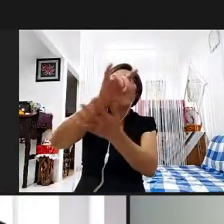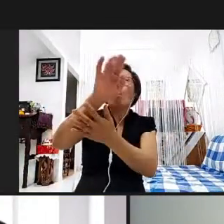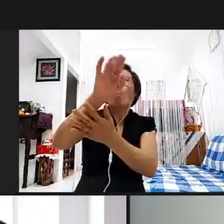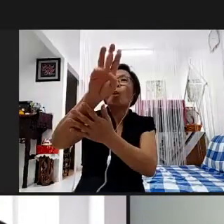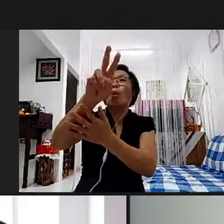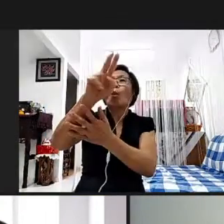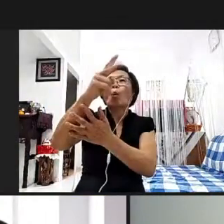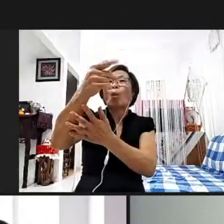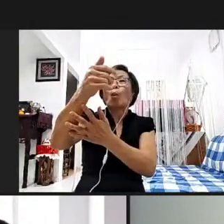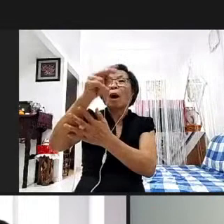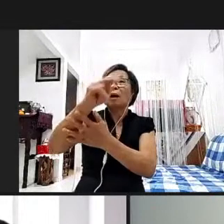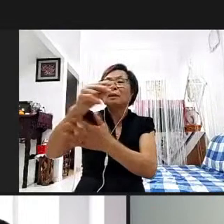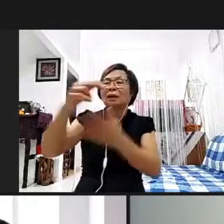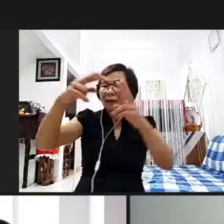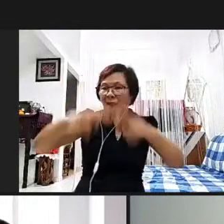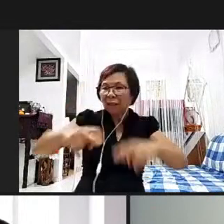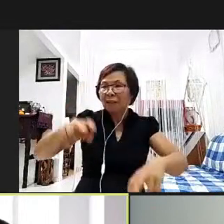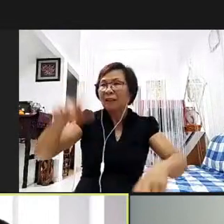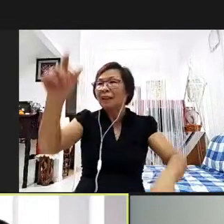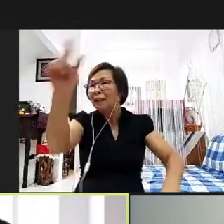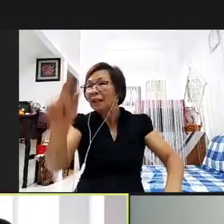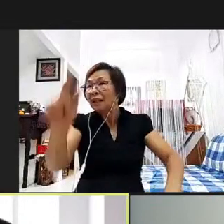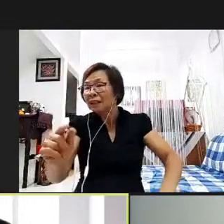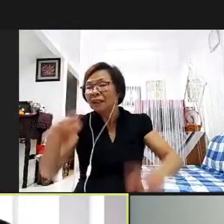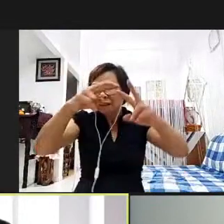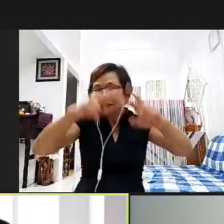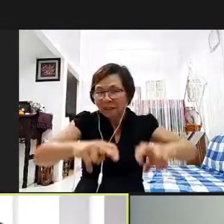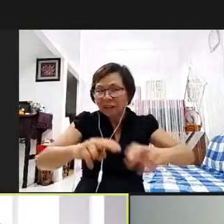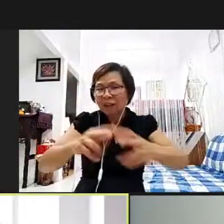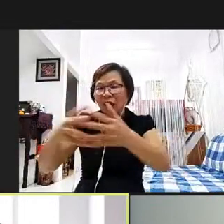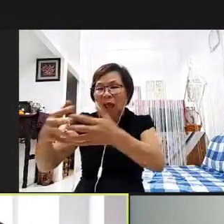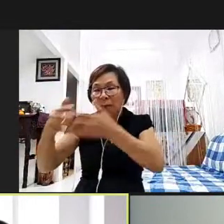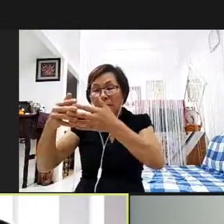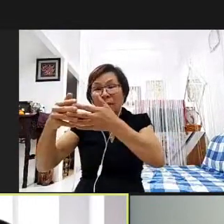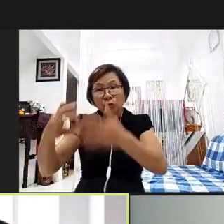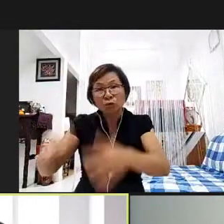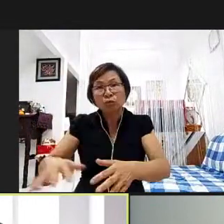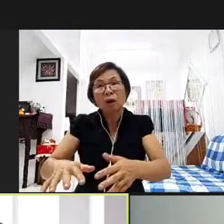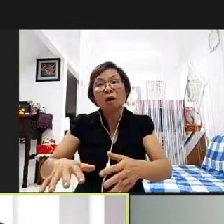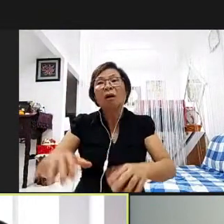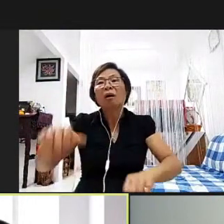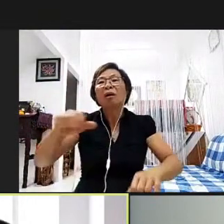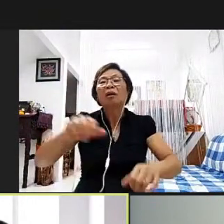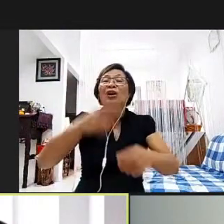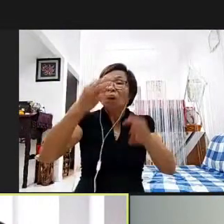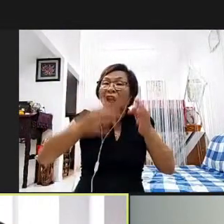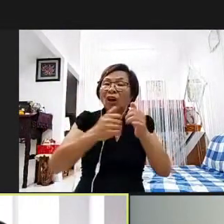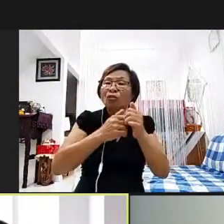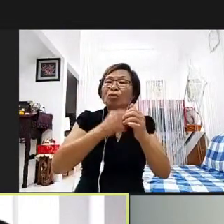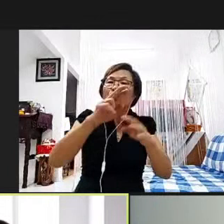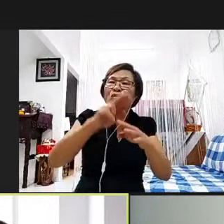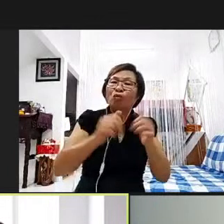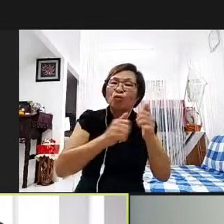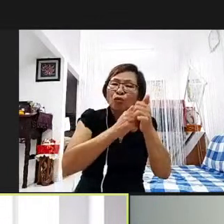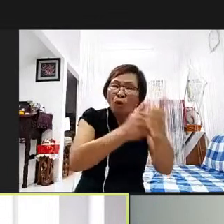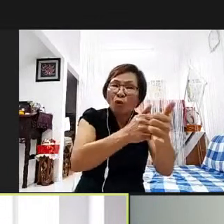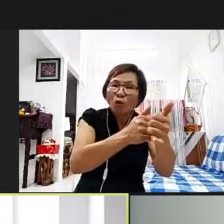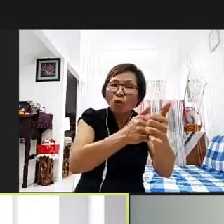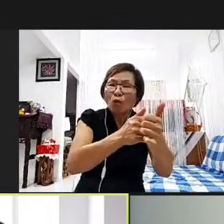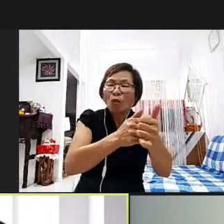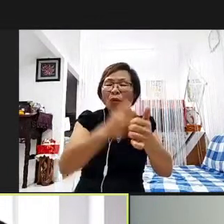Italy, studies in US. They actually have shown scientifically that the practice of mindfulness helps to reduce